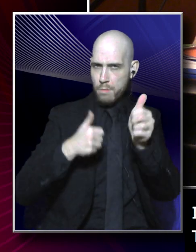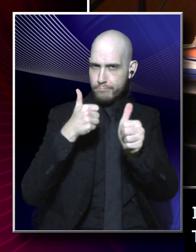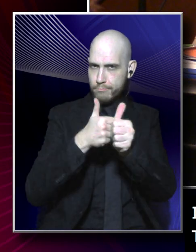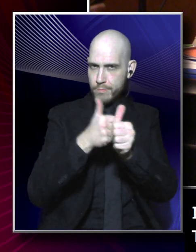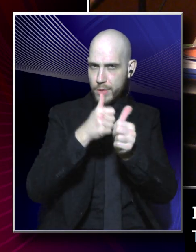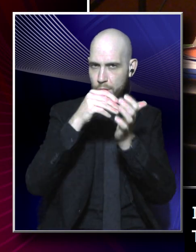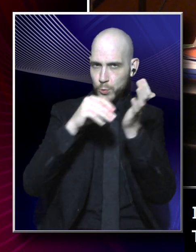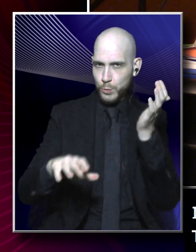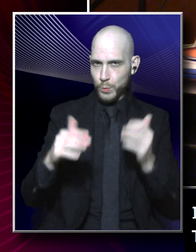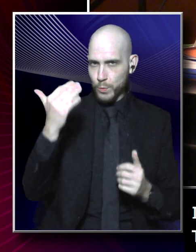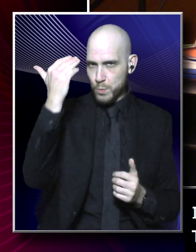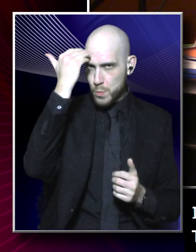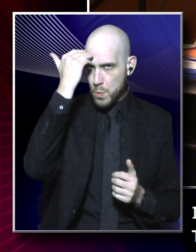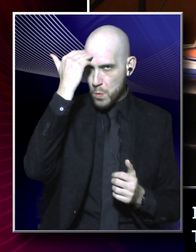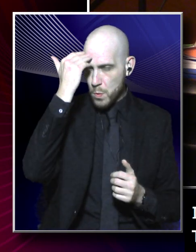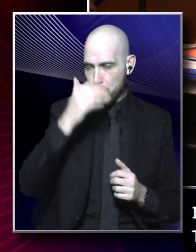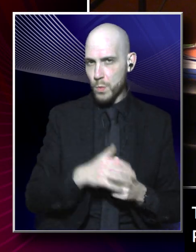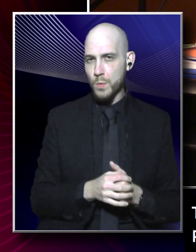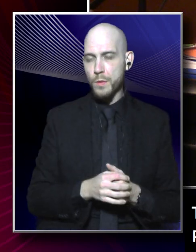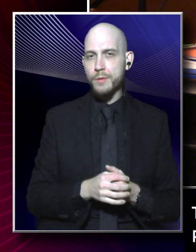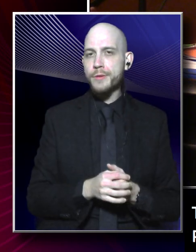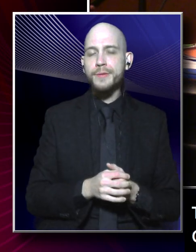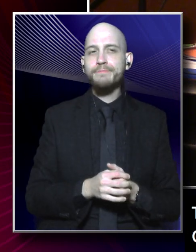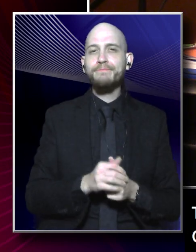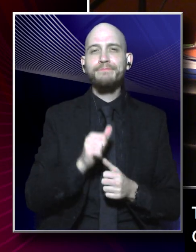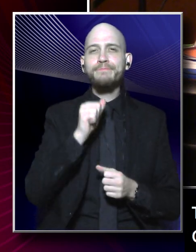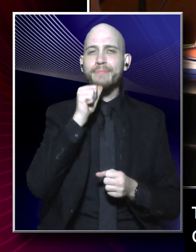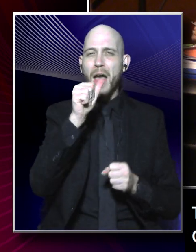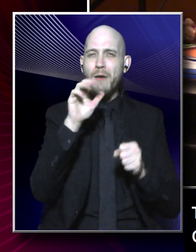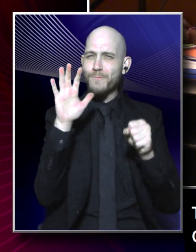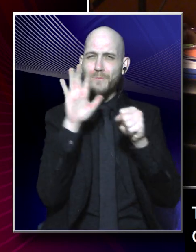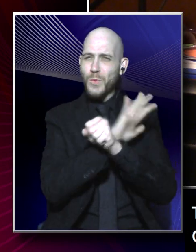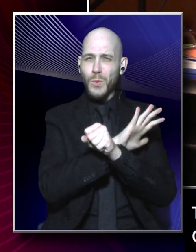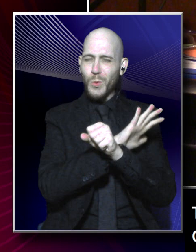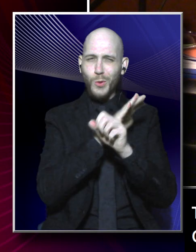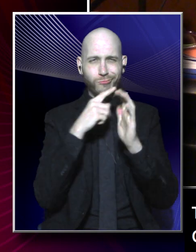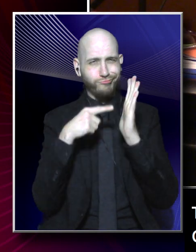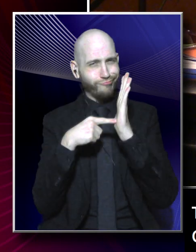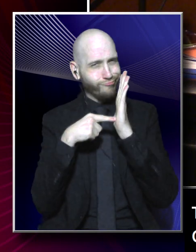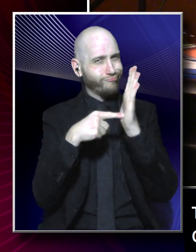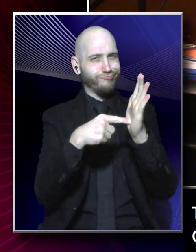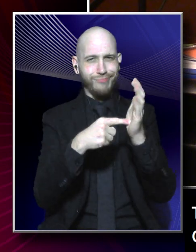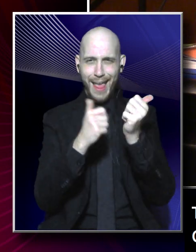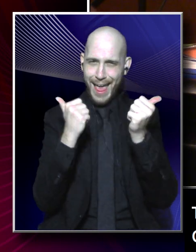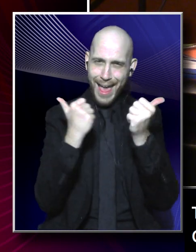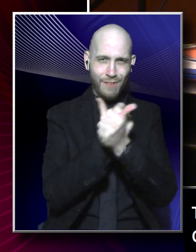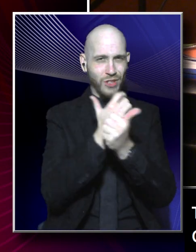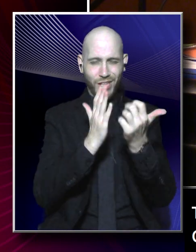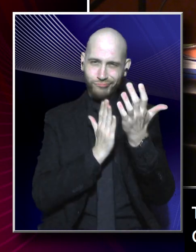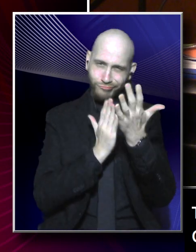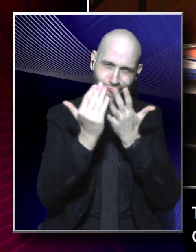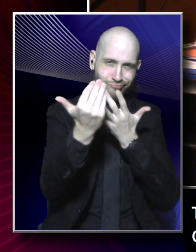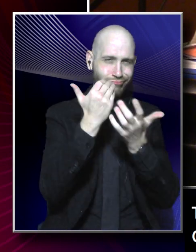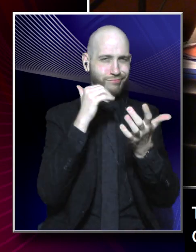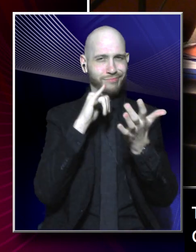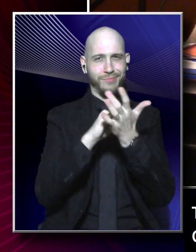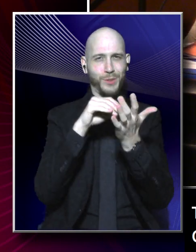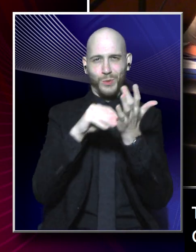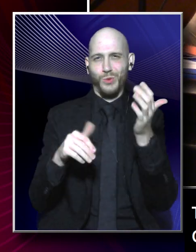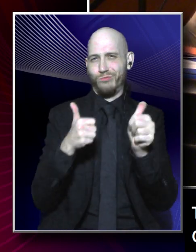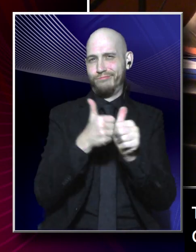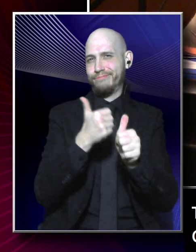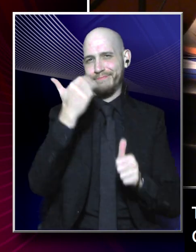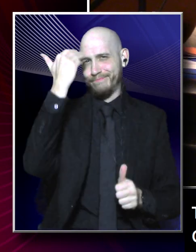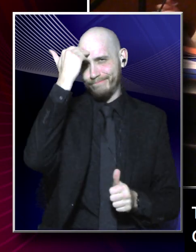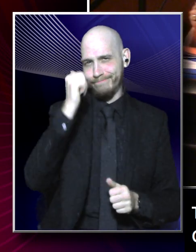provide comprehensive reflection of everything that student knows. The second thought